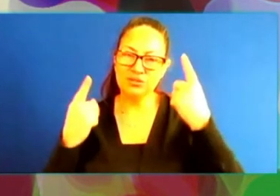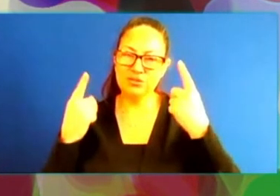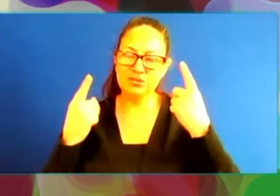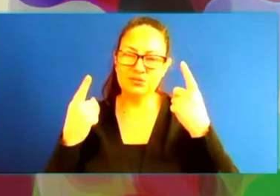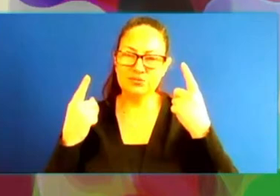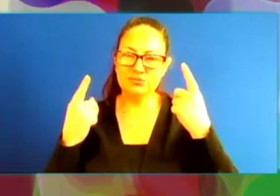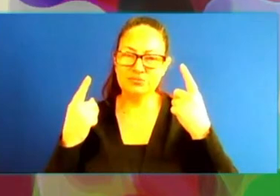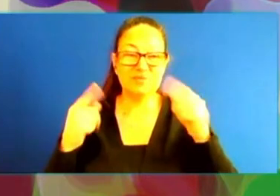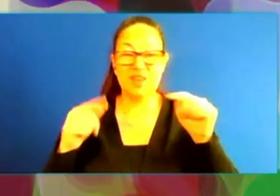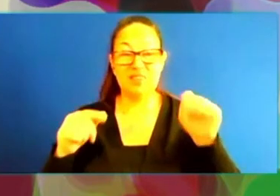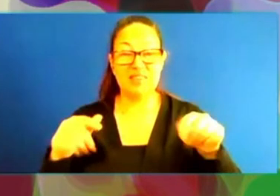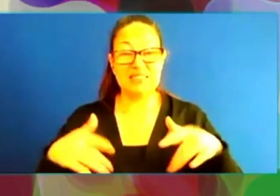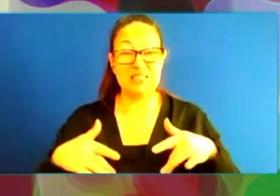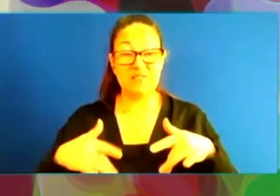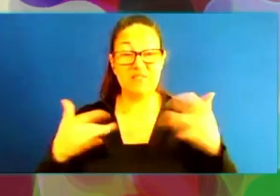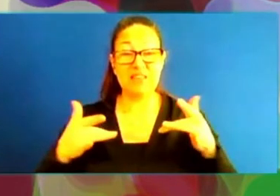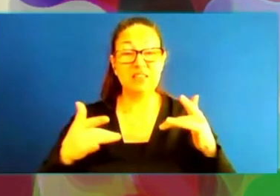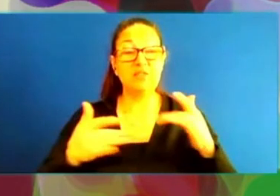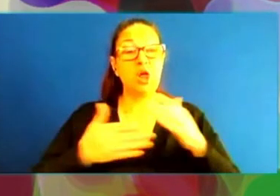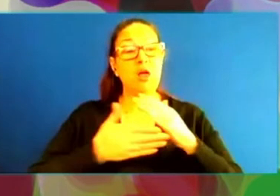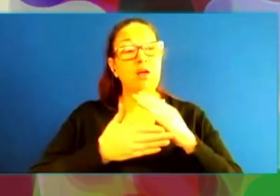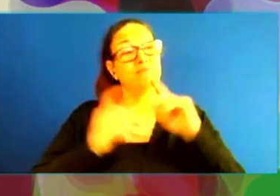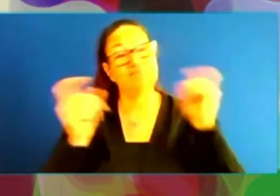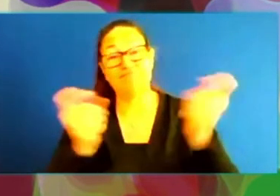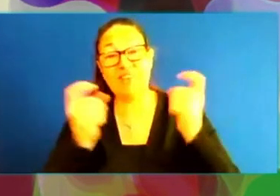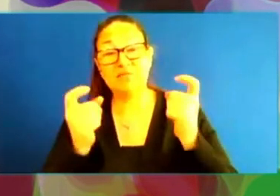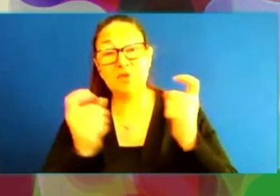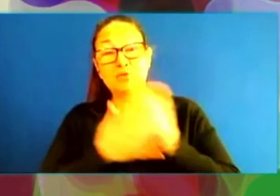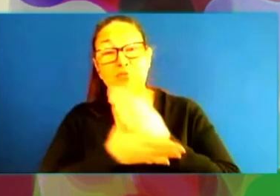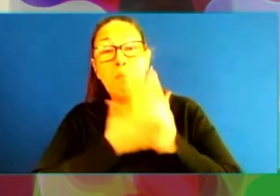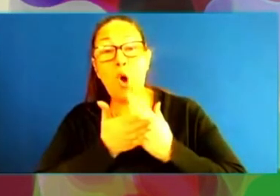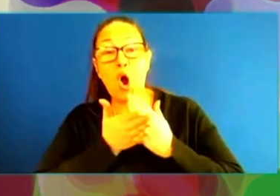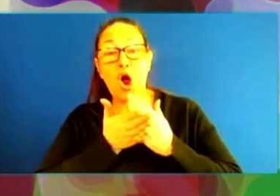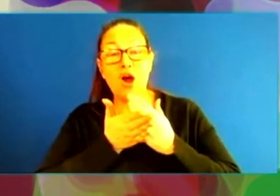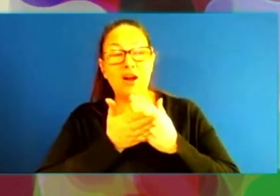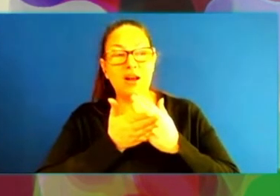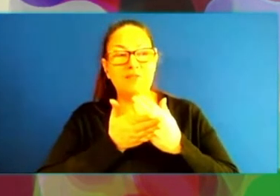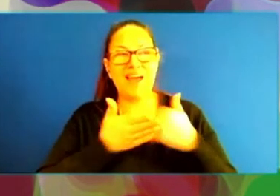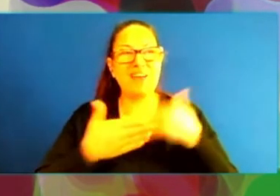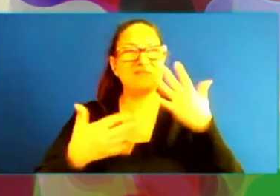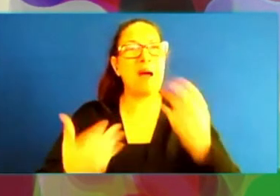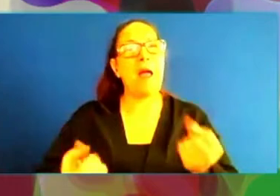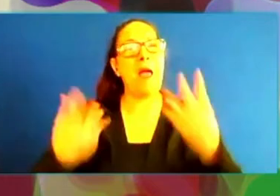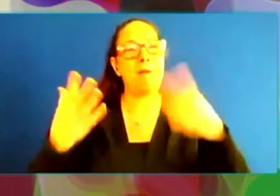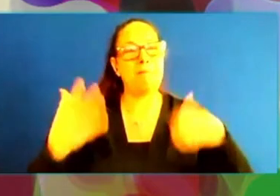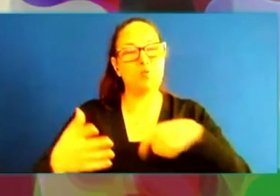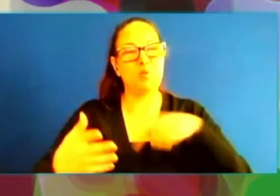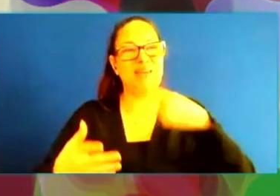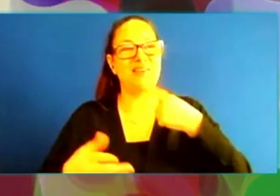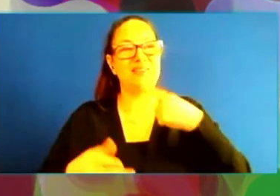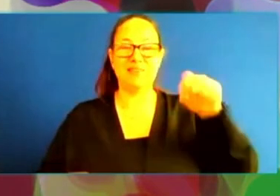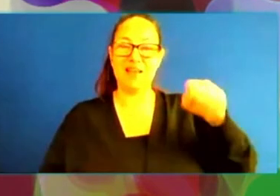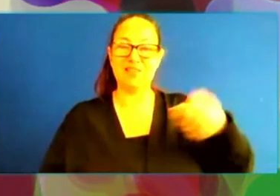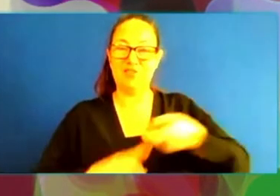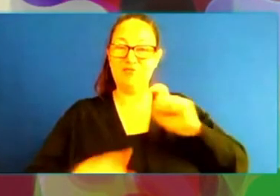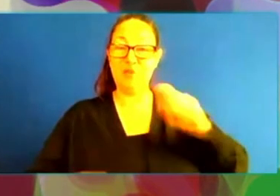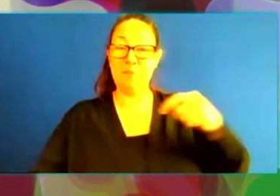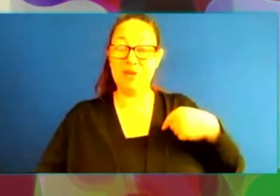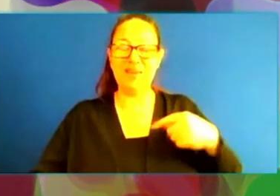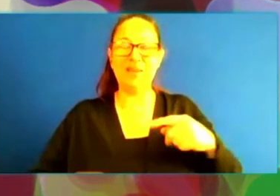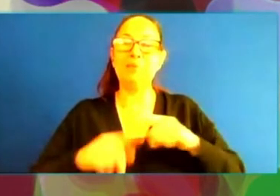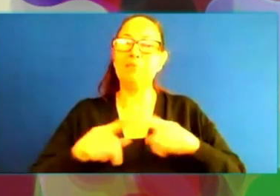this festival is part of that. I'm not sure, you know, how much we can claim, but it certainly communicates to this